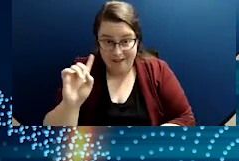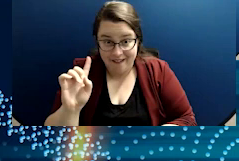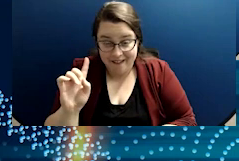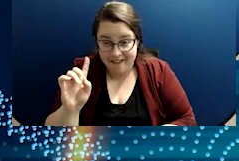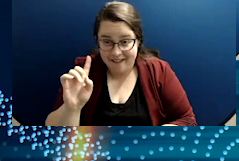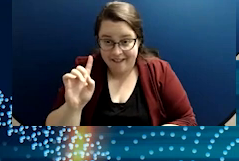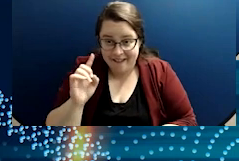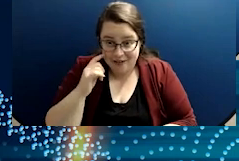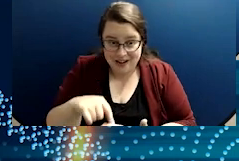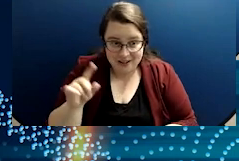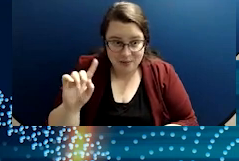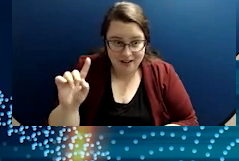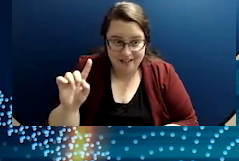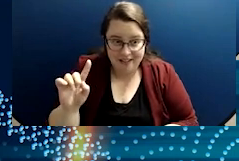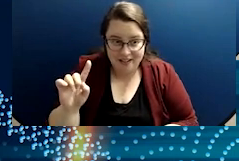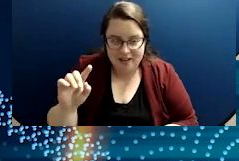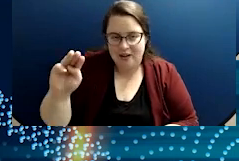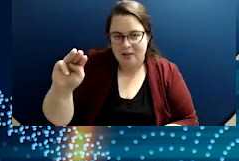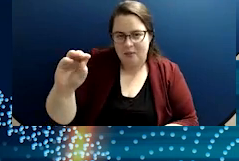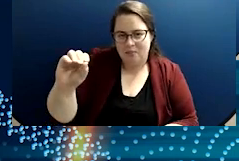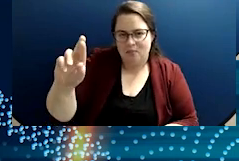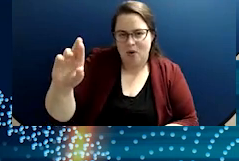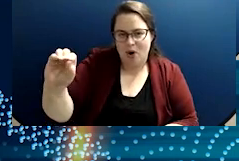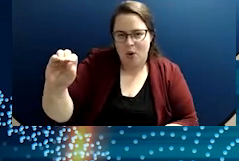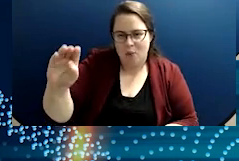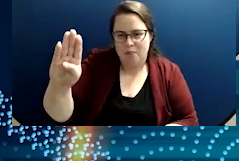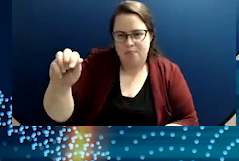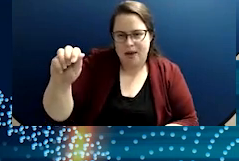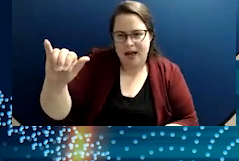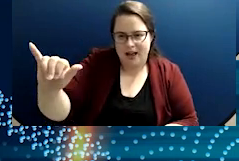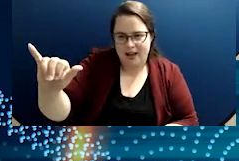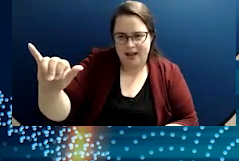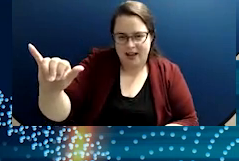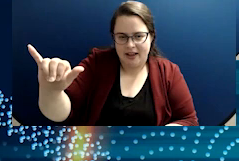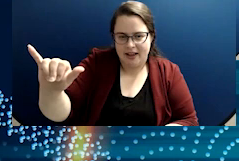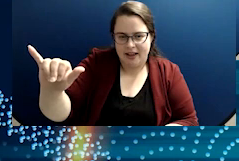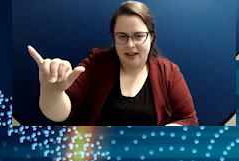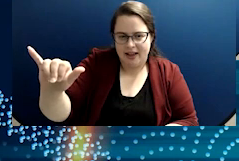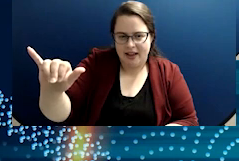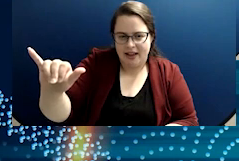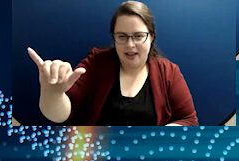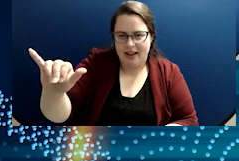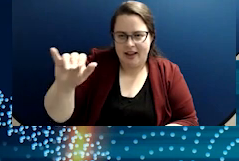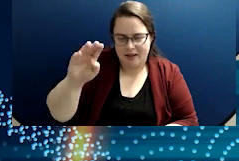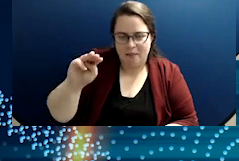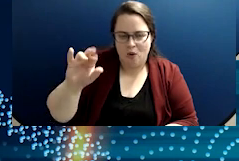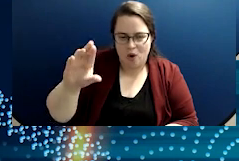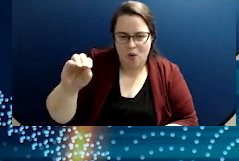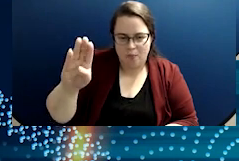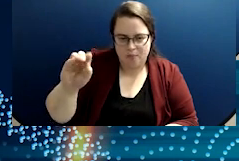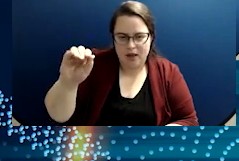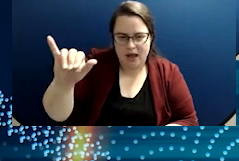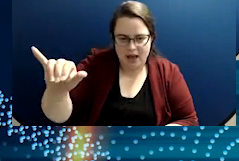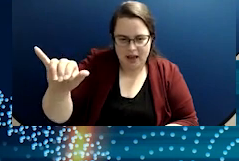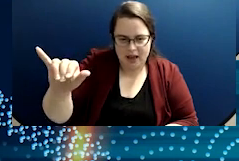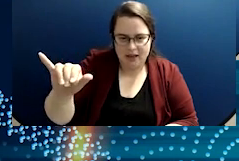Anybody recognize? Morro Bay. Yes, so if you go to Morro Bay, he actually has some of